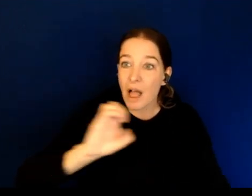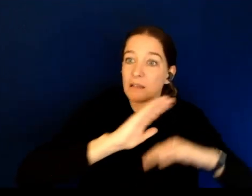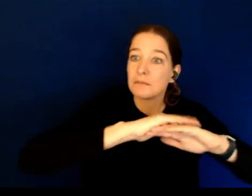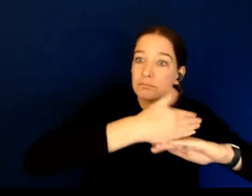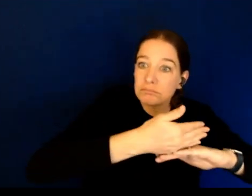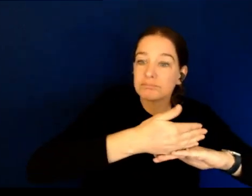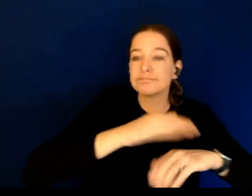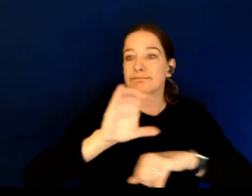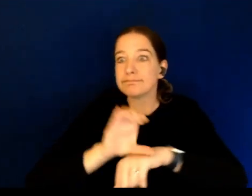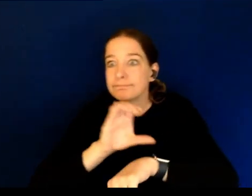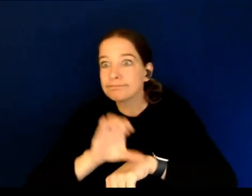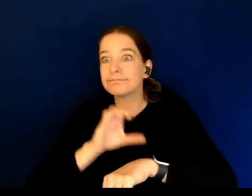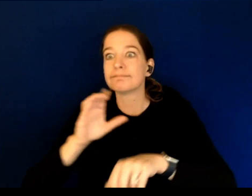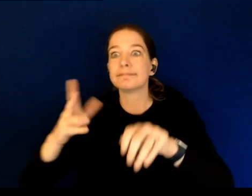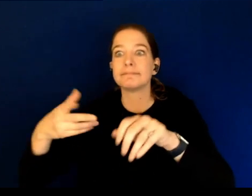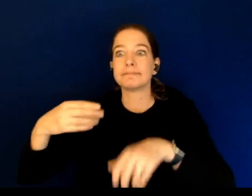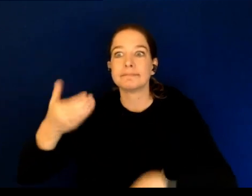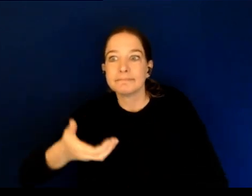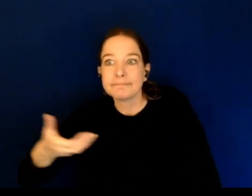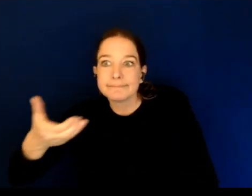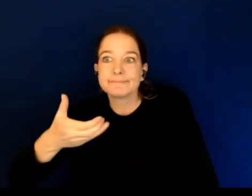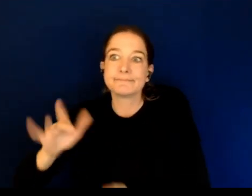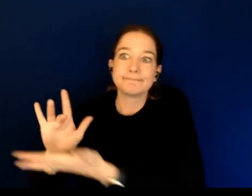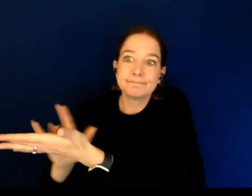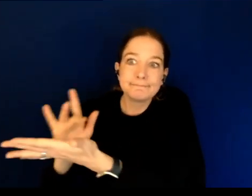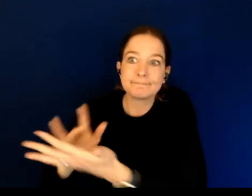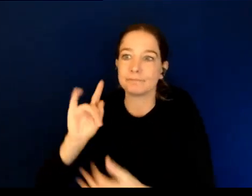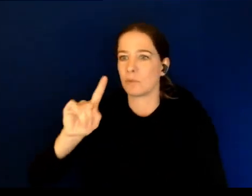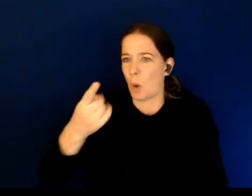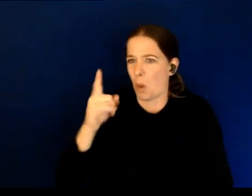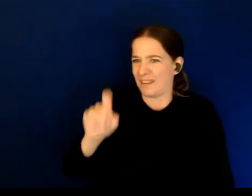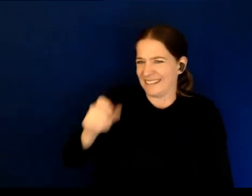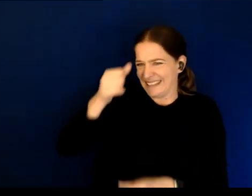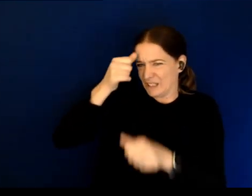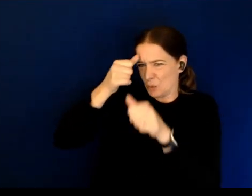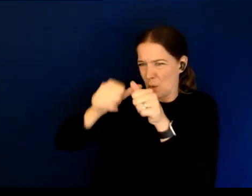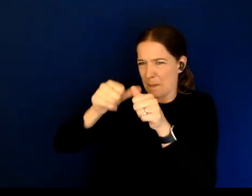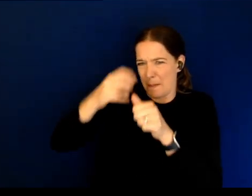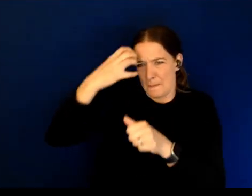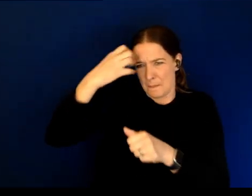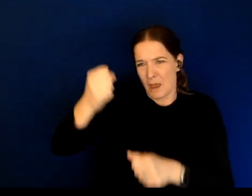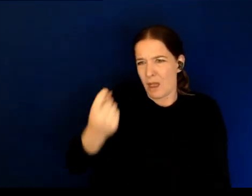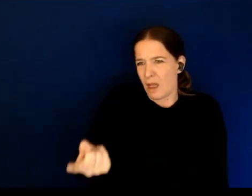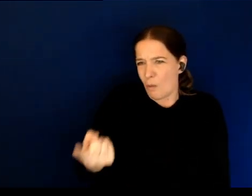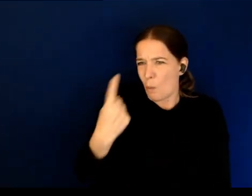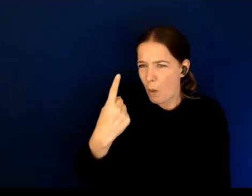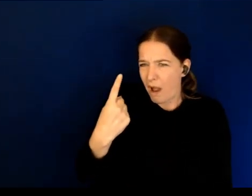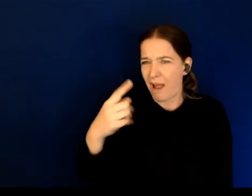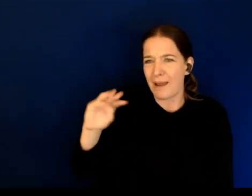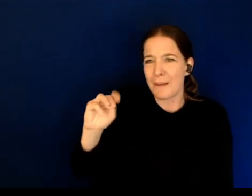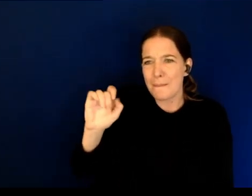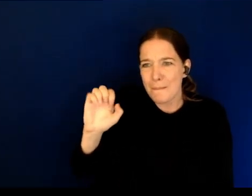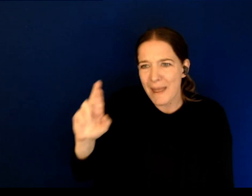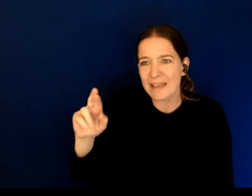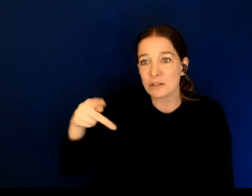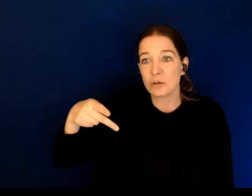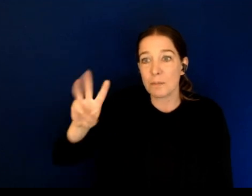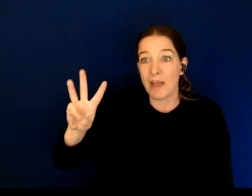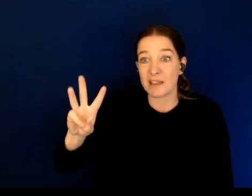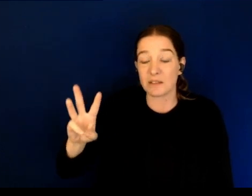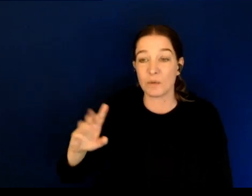to remember one master password. On the other hand, what if bad actors get hold of your master